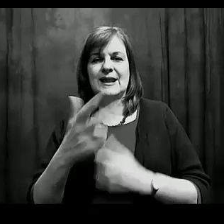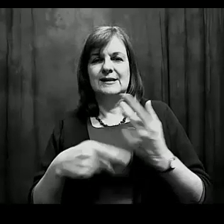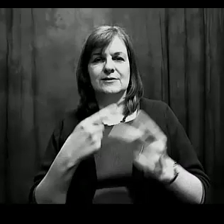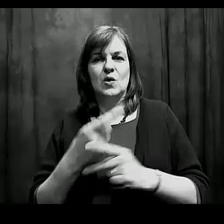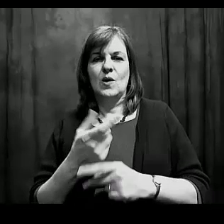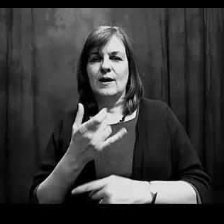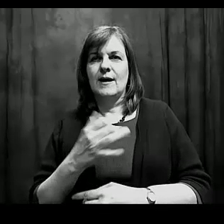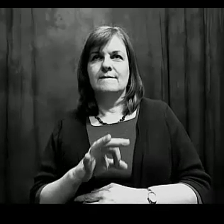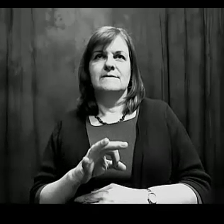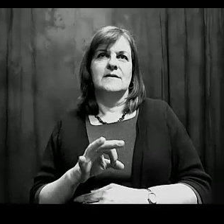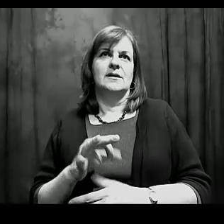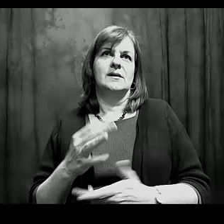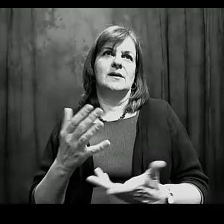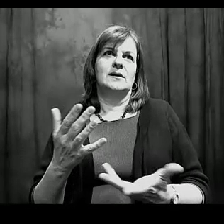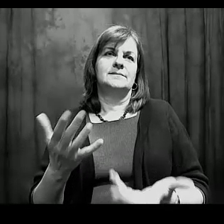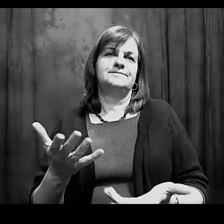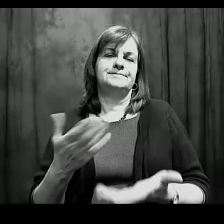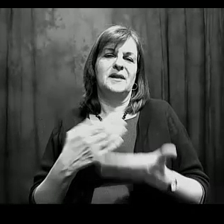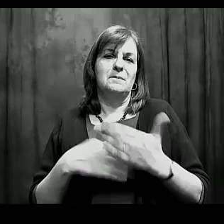any sort of